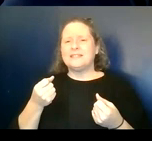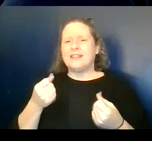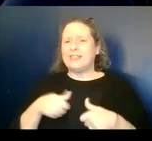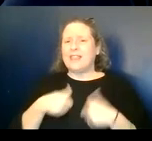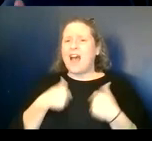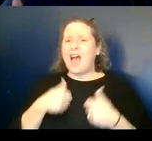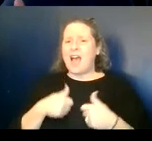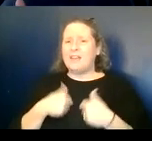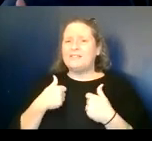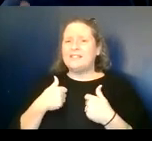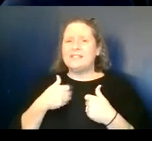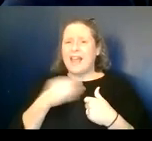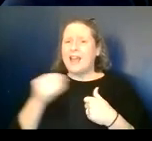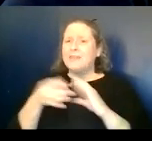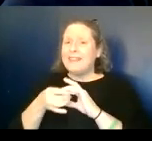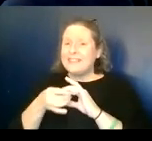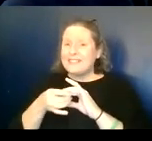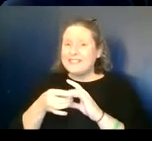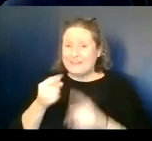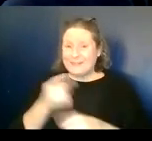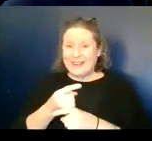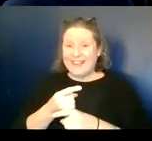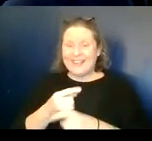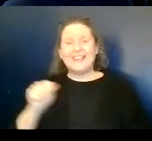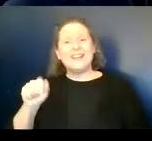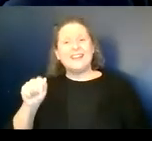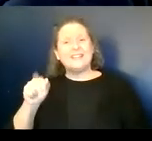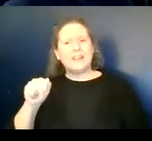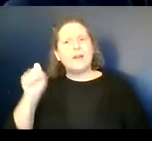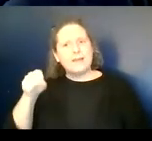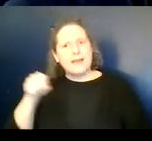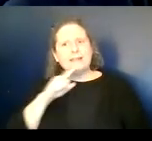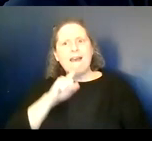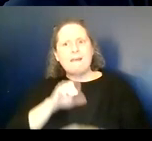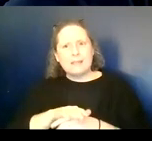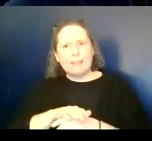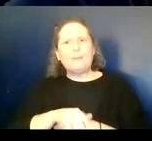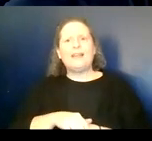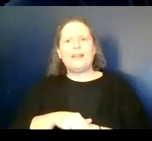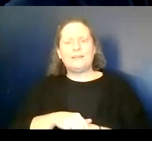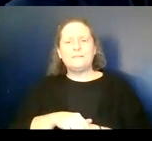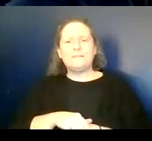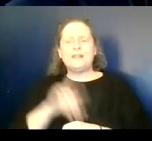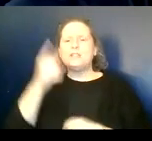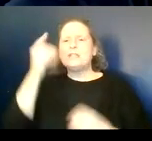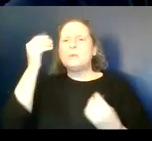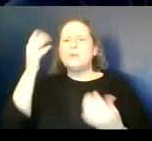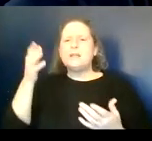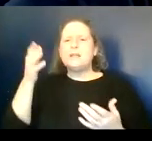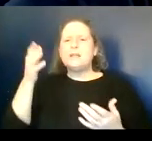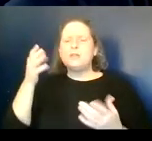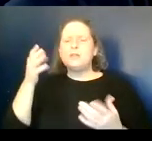lives in relationships? Yeah, absolutely. Yeah, and just a note for the people on the webinar that